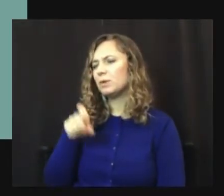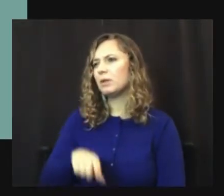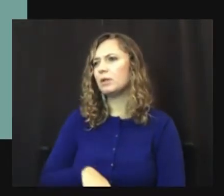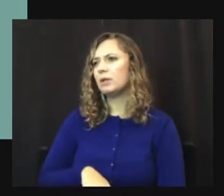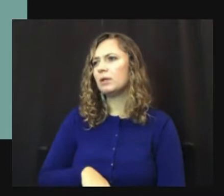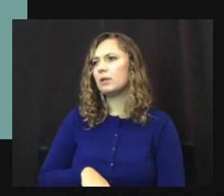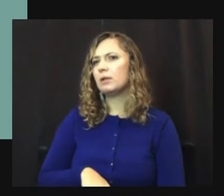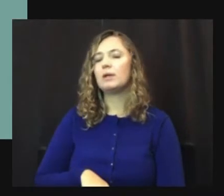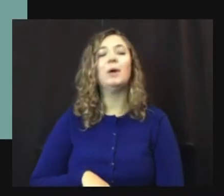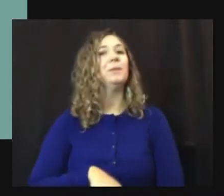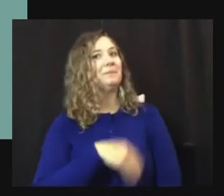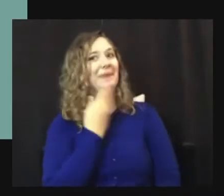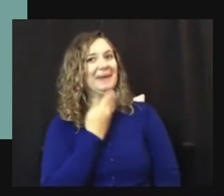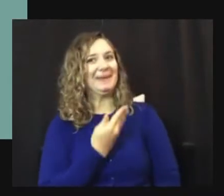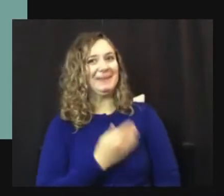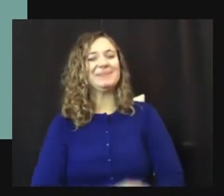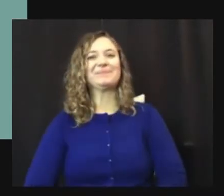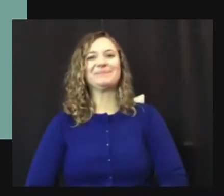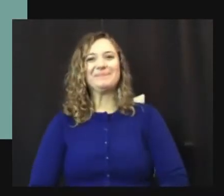Thank you for